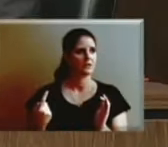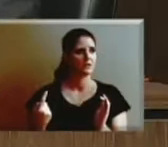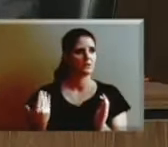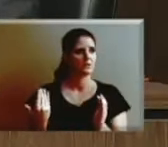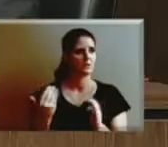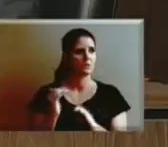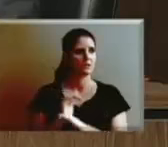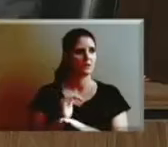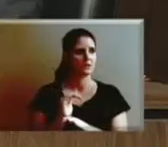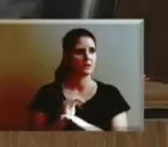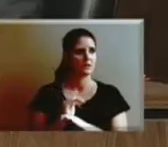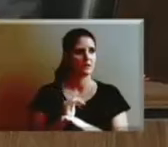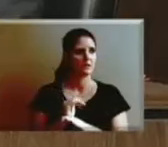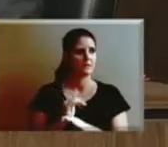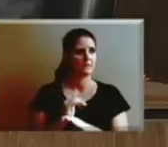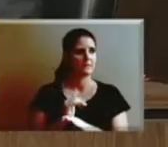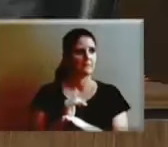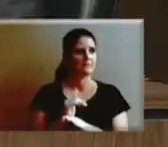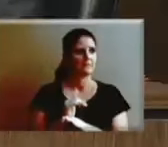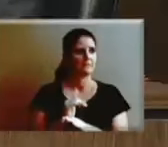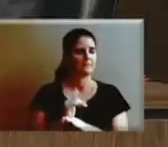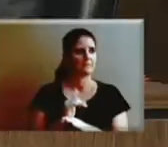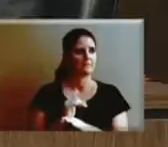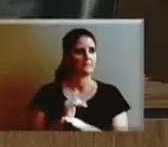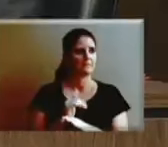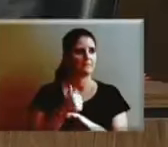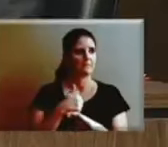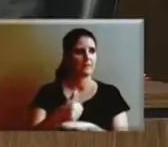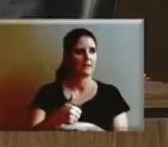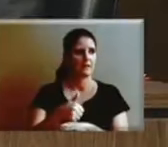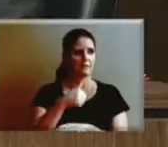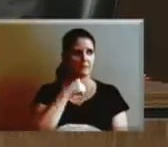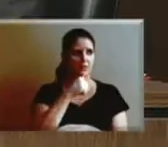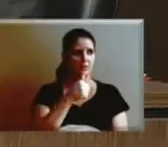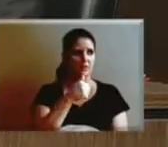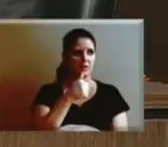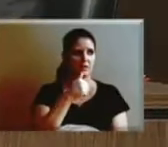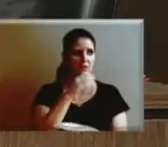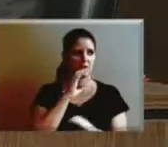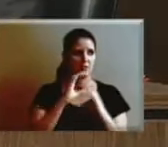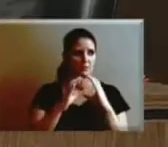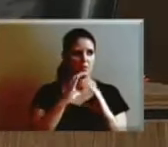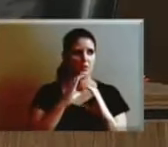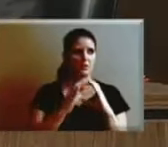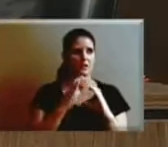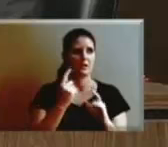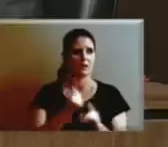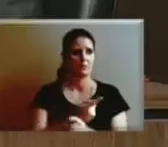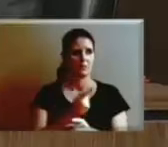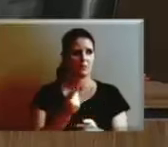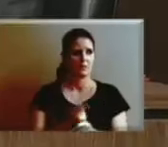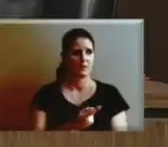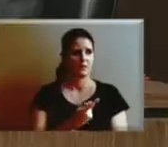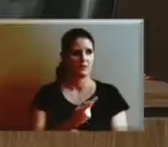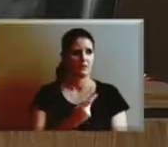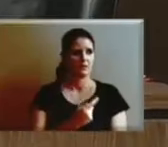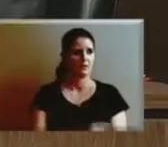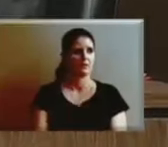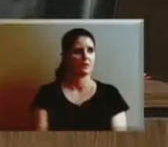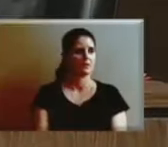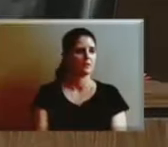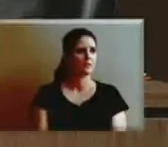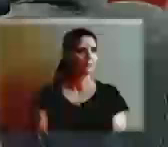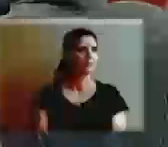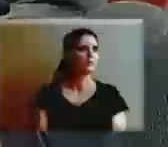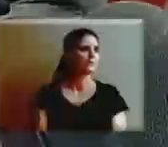being sometimes accused of not communicating changes out to the public. I just want to ensure that this was not the case with these four families.